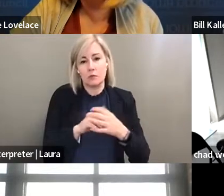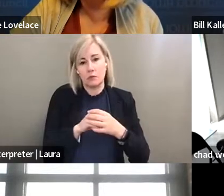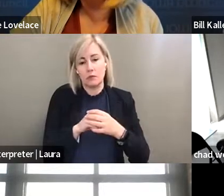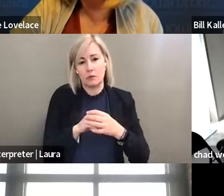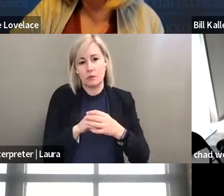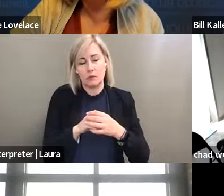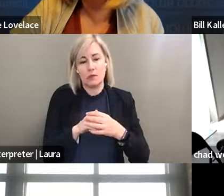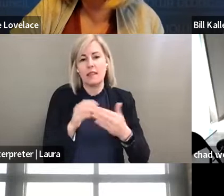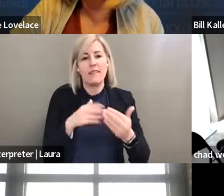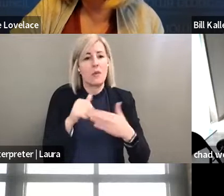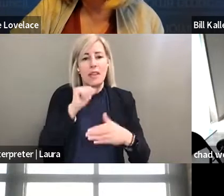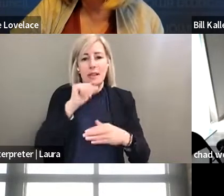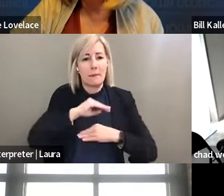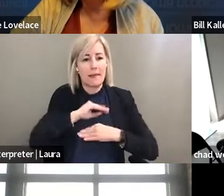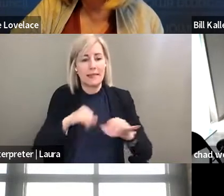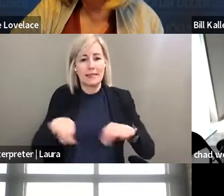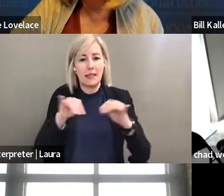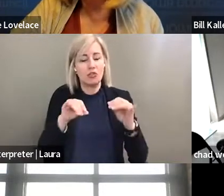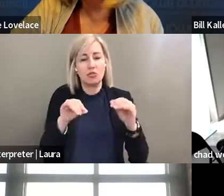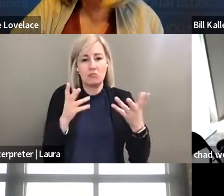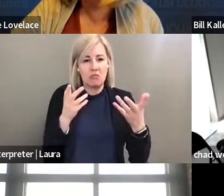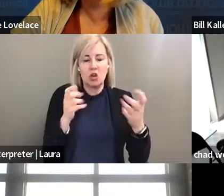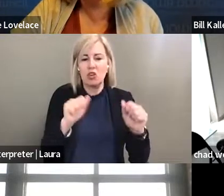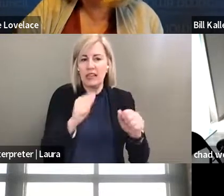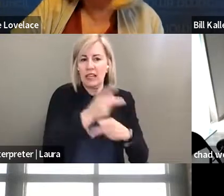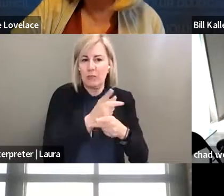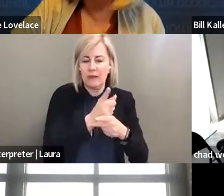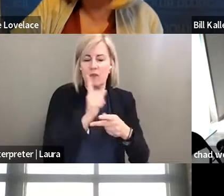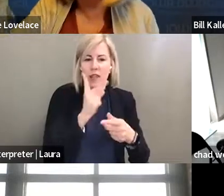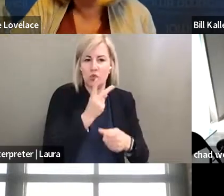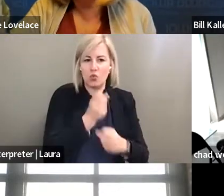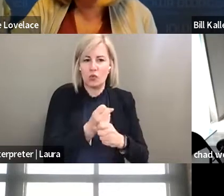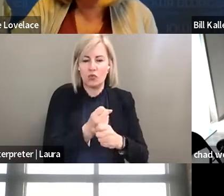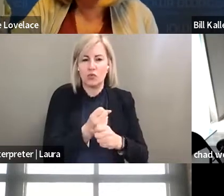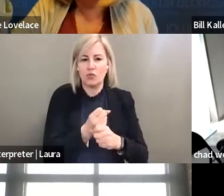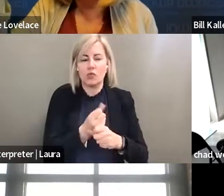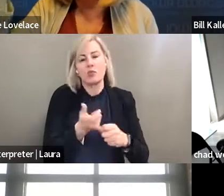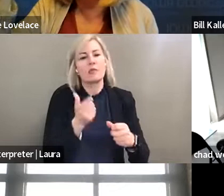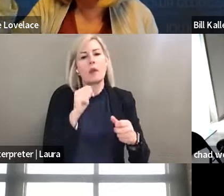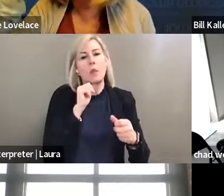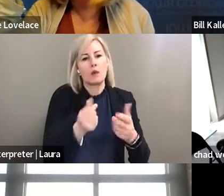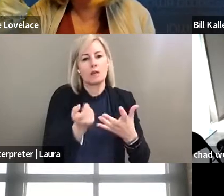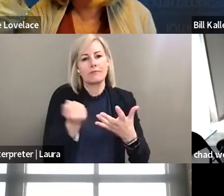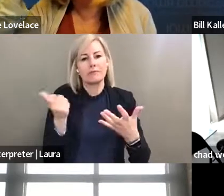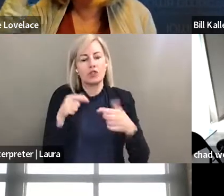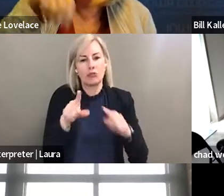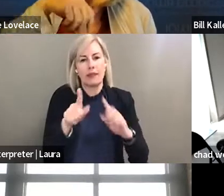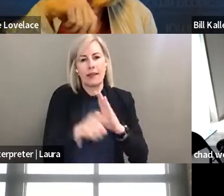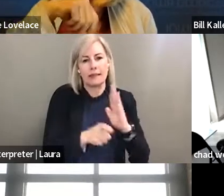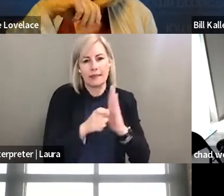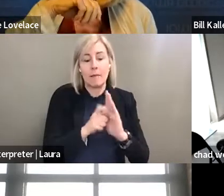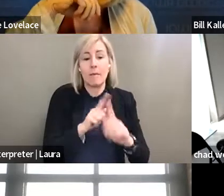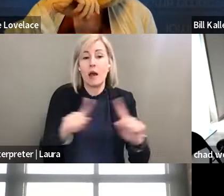Medicaid eligibility standards. So basically, people were not dropped off Medicaid during this time. But